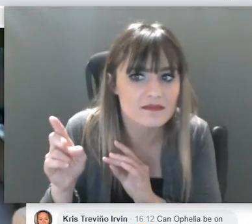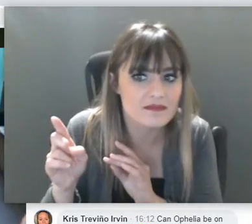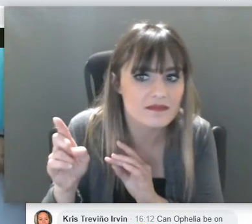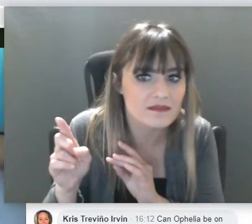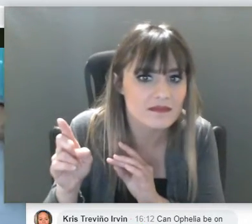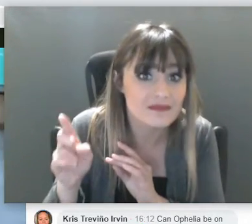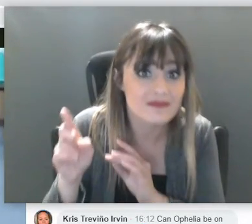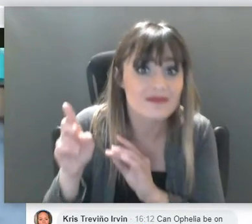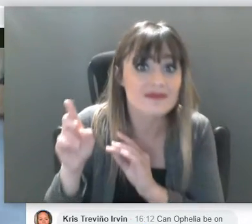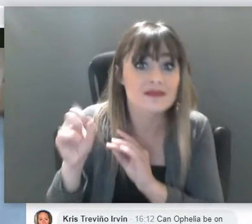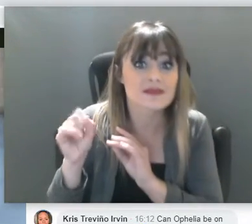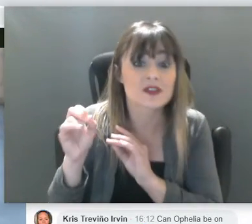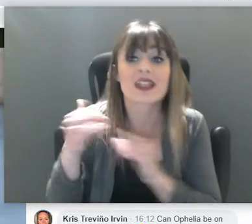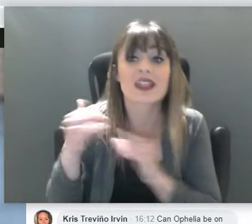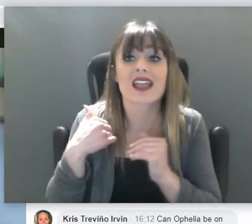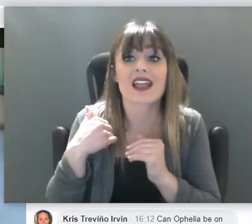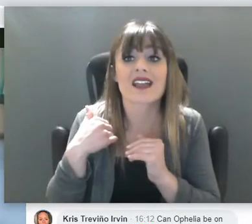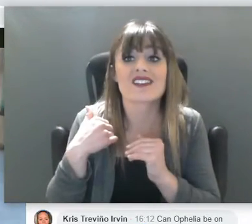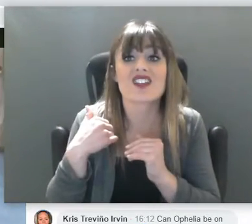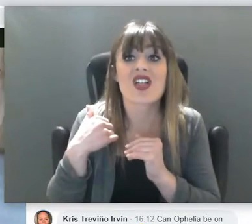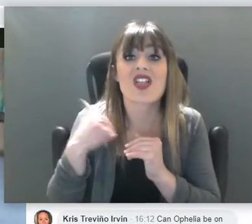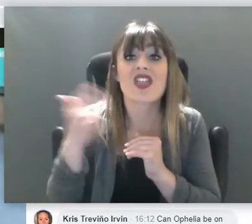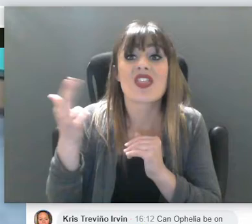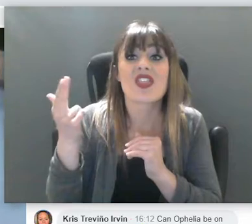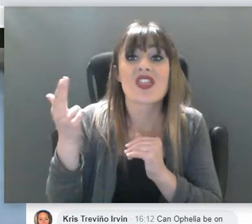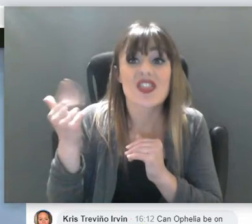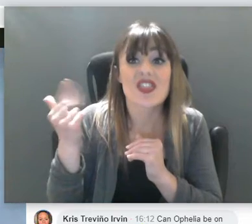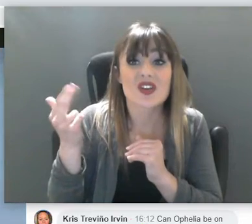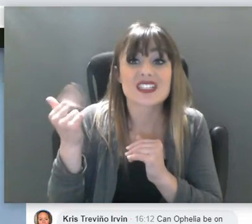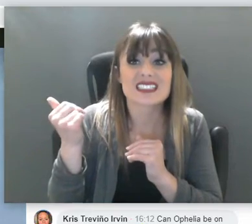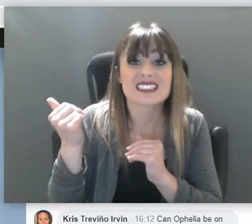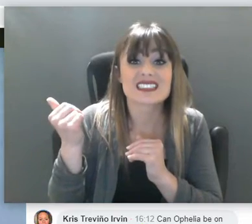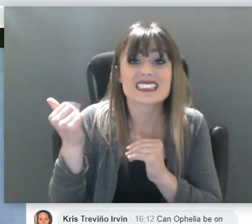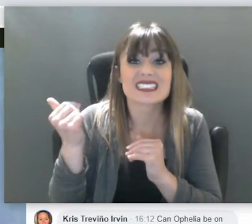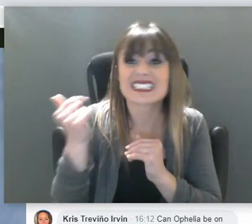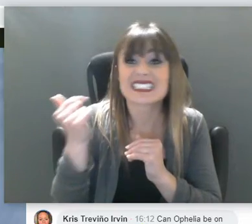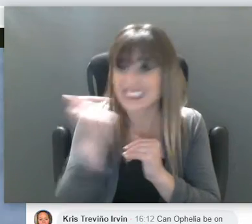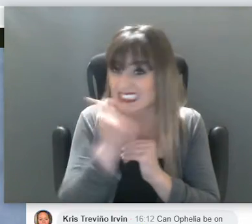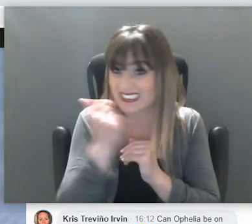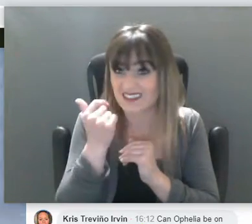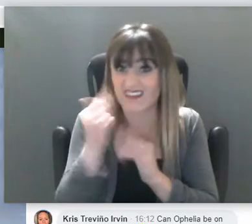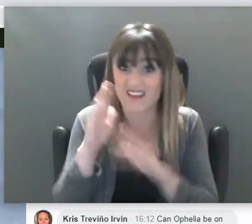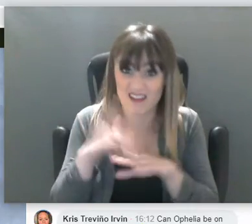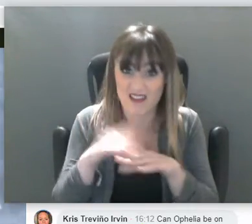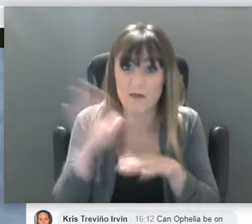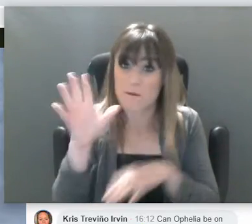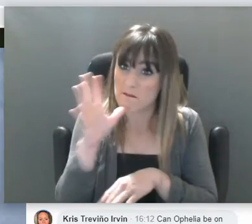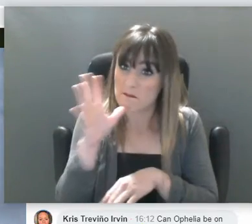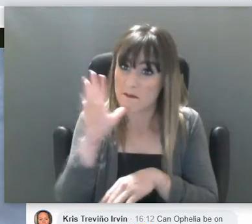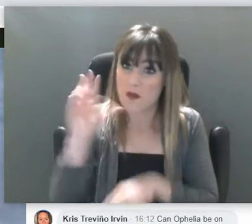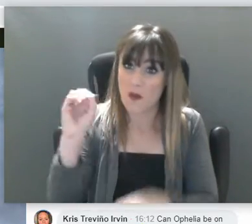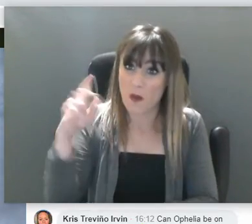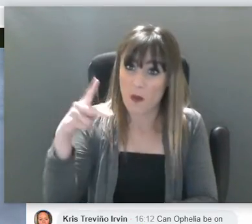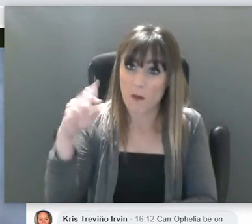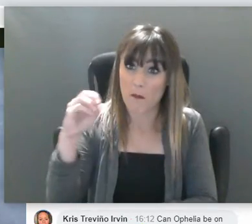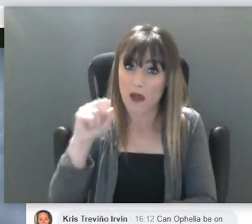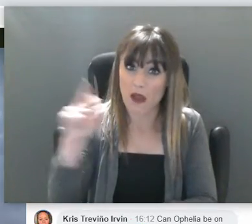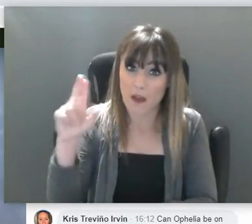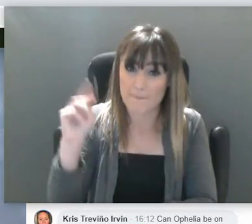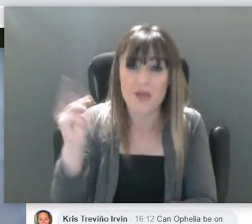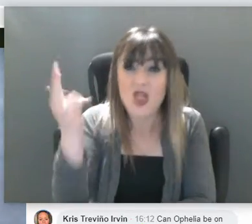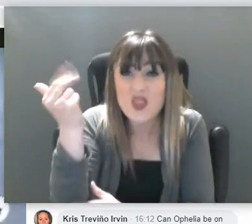have 13 teats. 13 teats on a mama opossum. There's your fact of the day, people. That is unusual, 13.